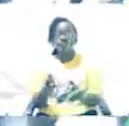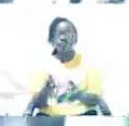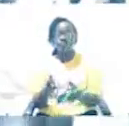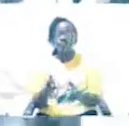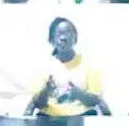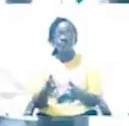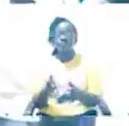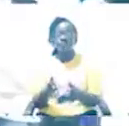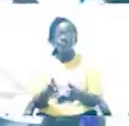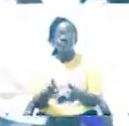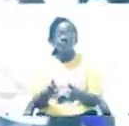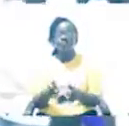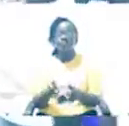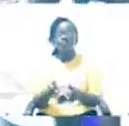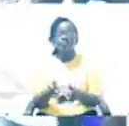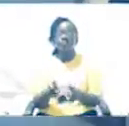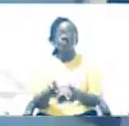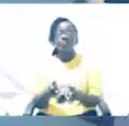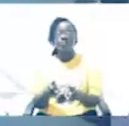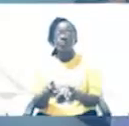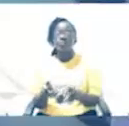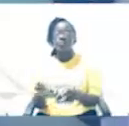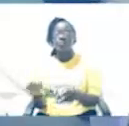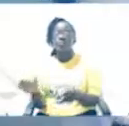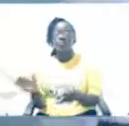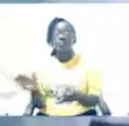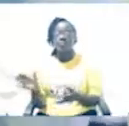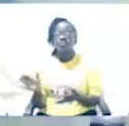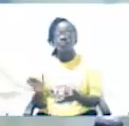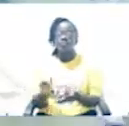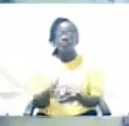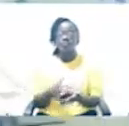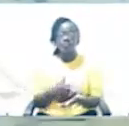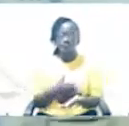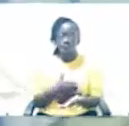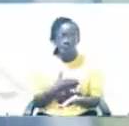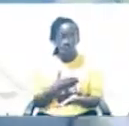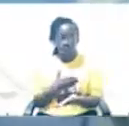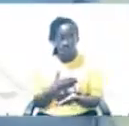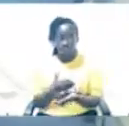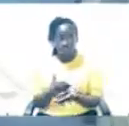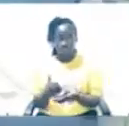Jesus is passing this way. Is there a heart that is waiting,